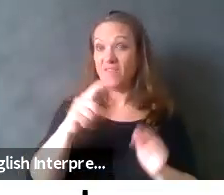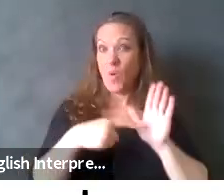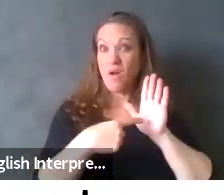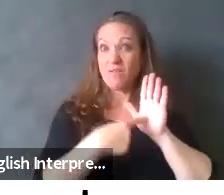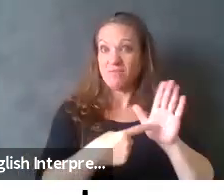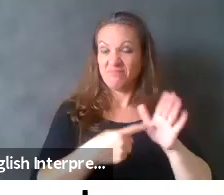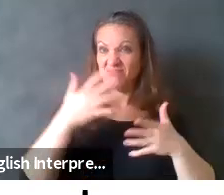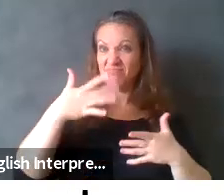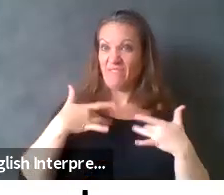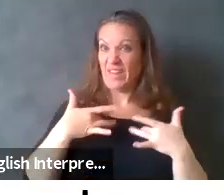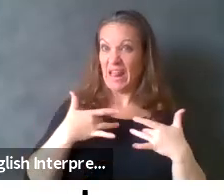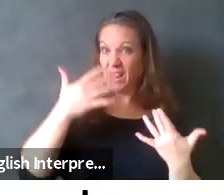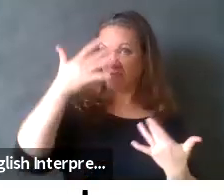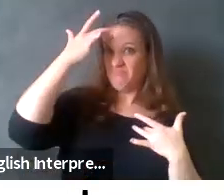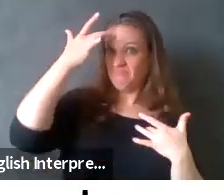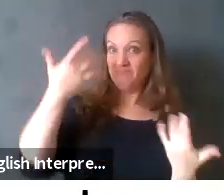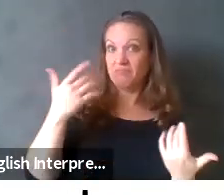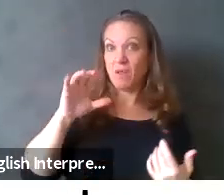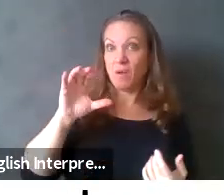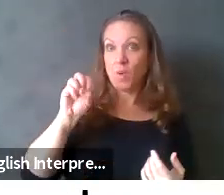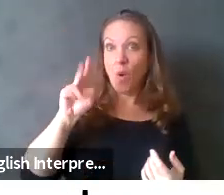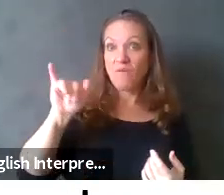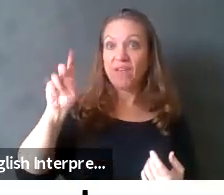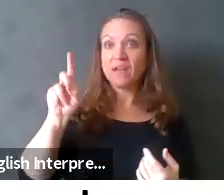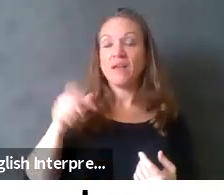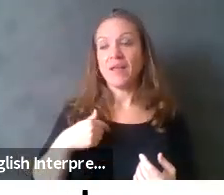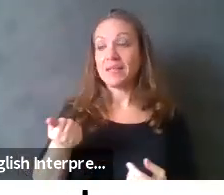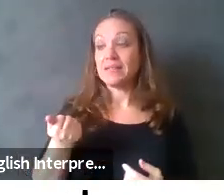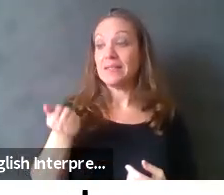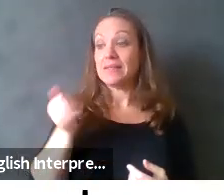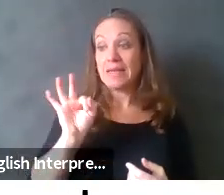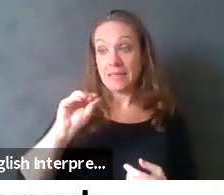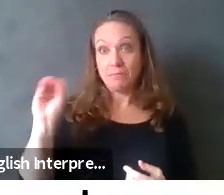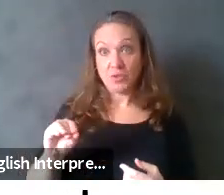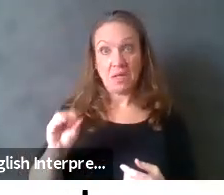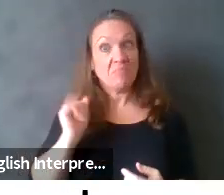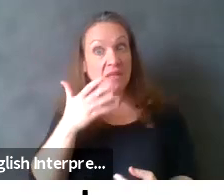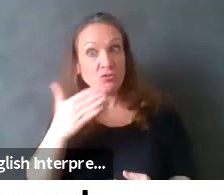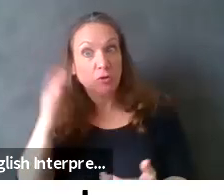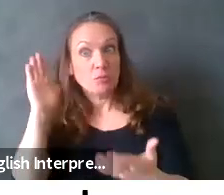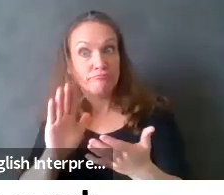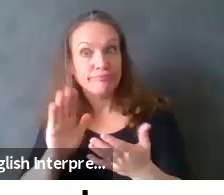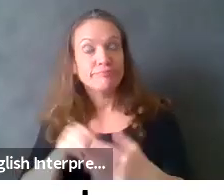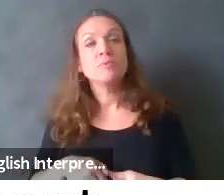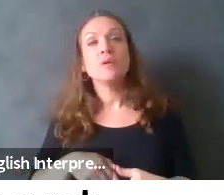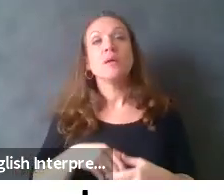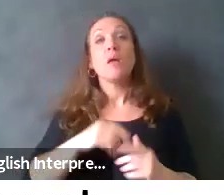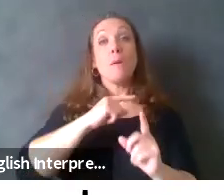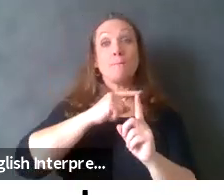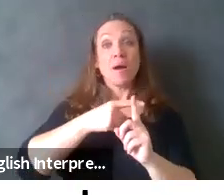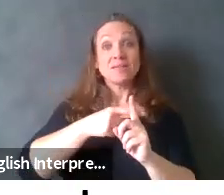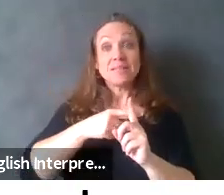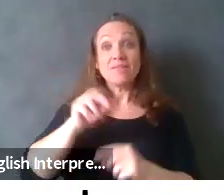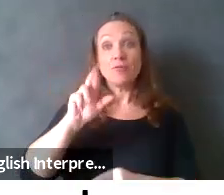at 2%, and that is good. The positivity rate of the tests that are taken, it